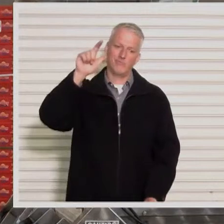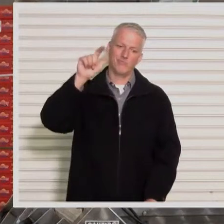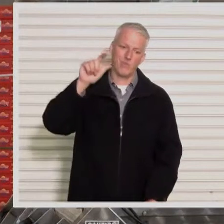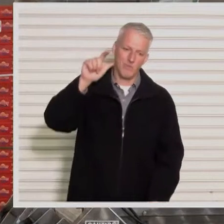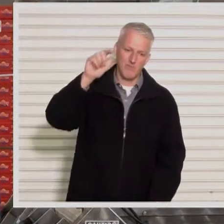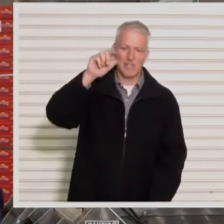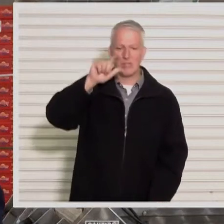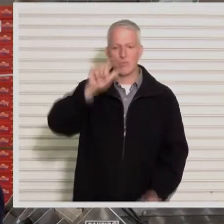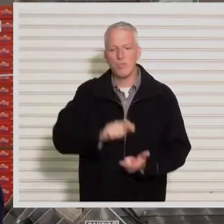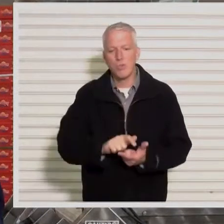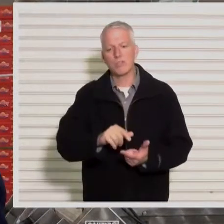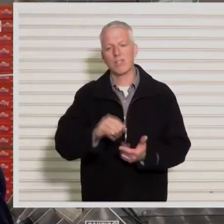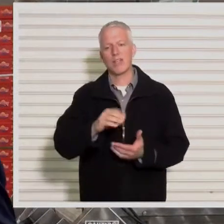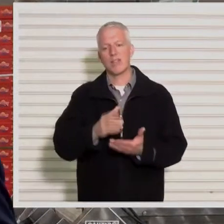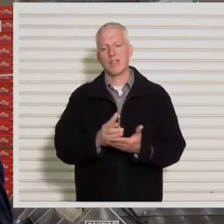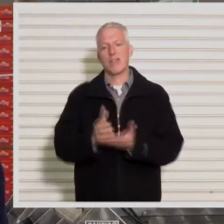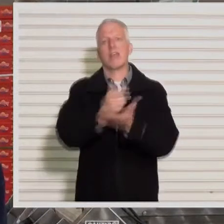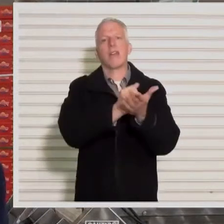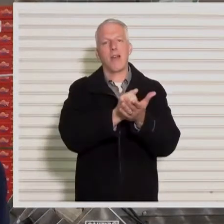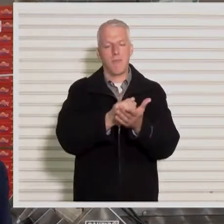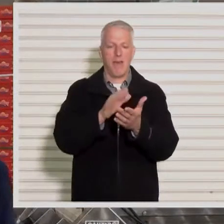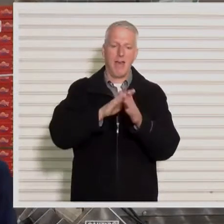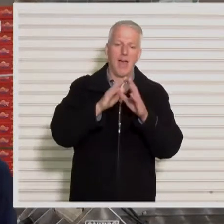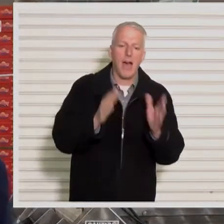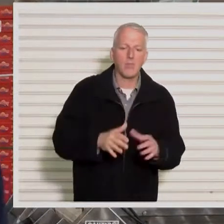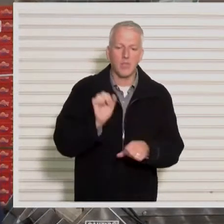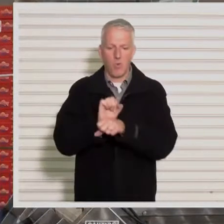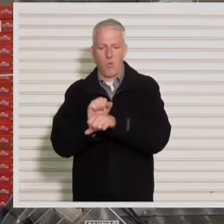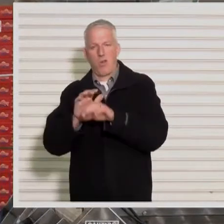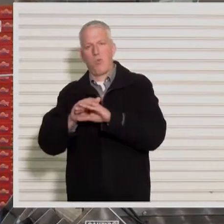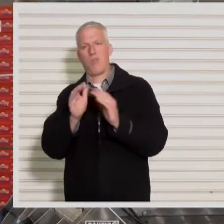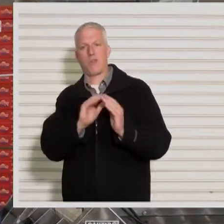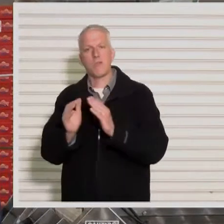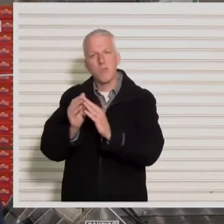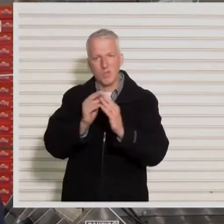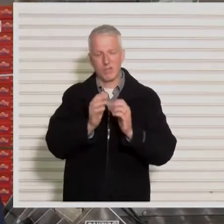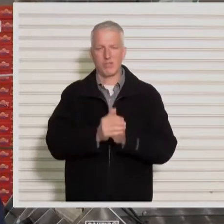worker housing. Work with community.